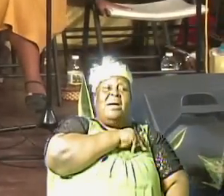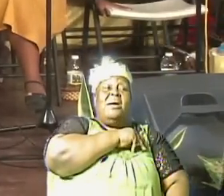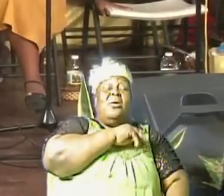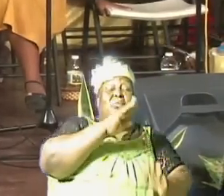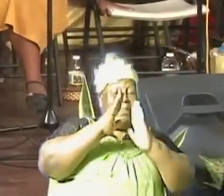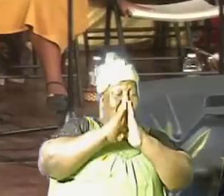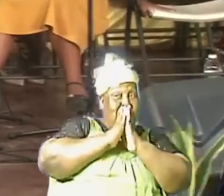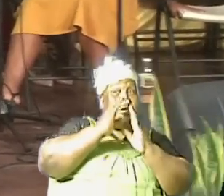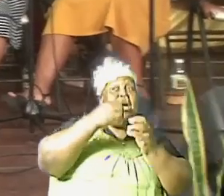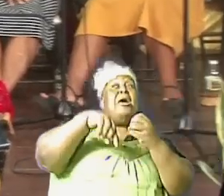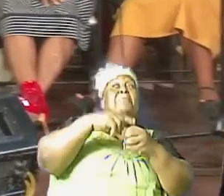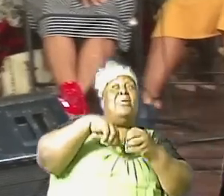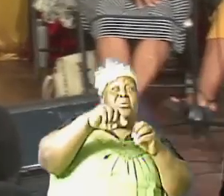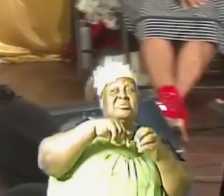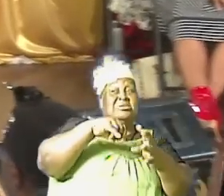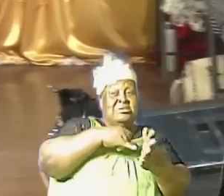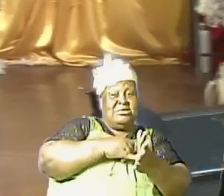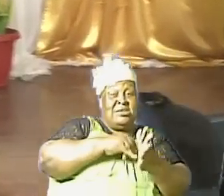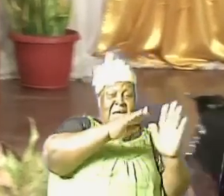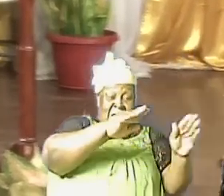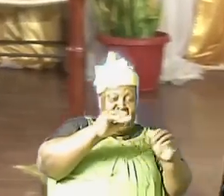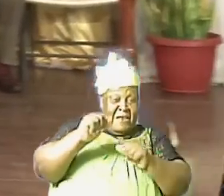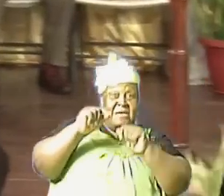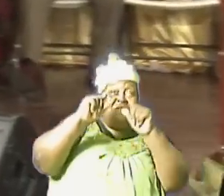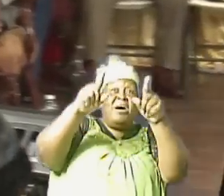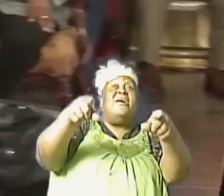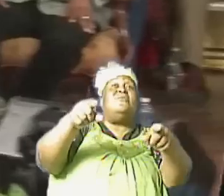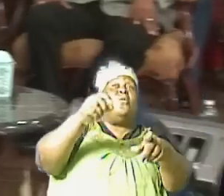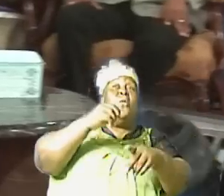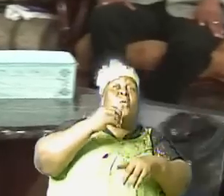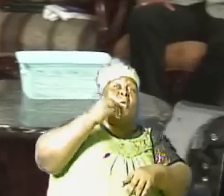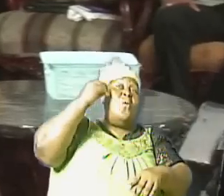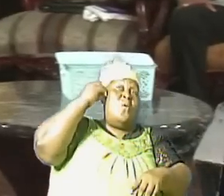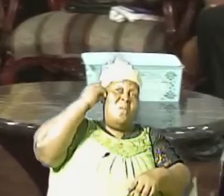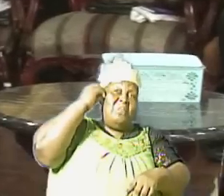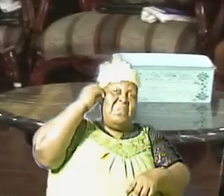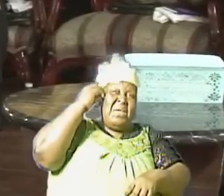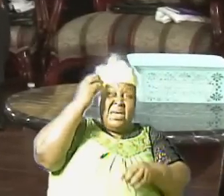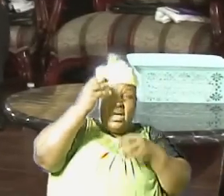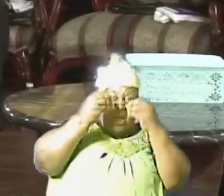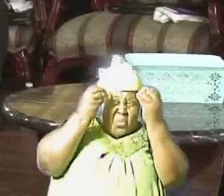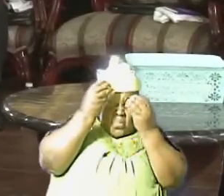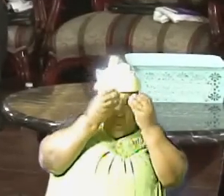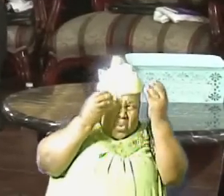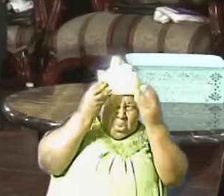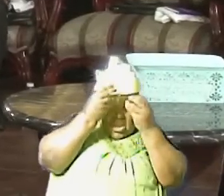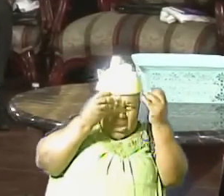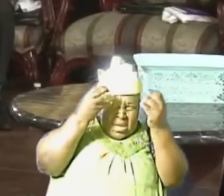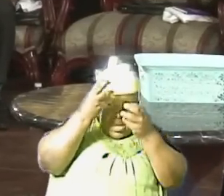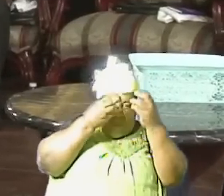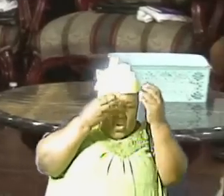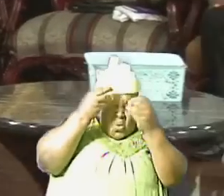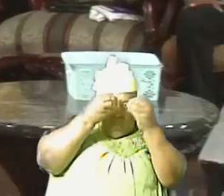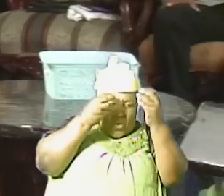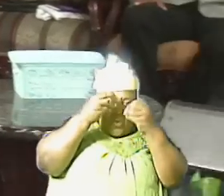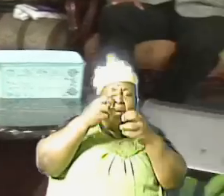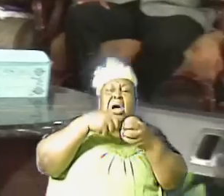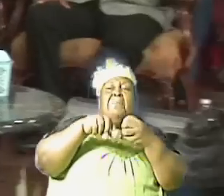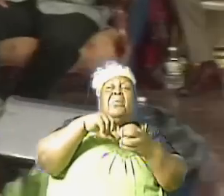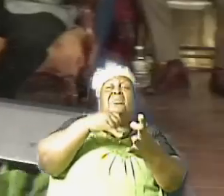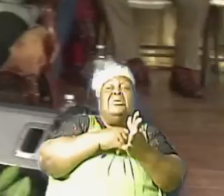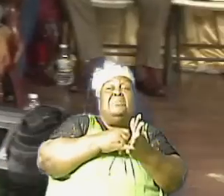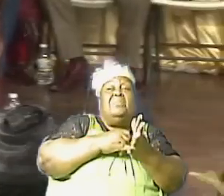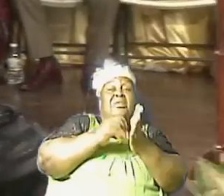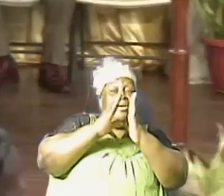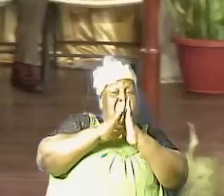We pray about it and leave and go home and fret on it. Oh, Lord. You pray about